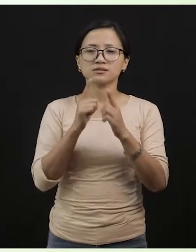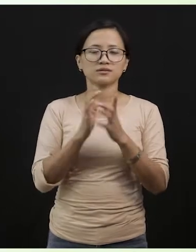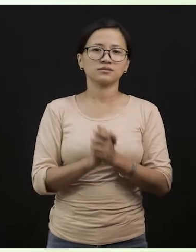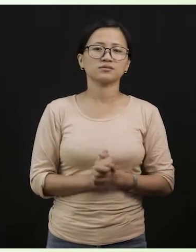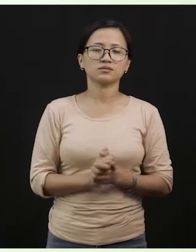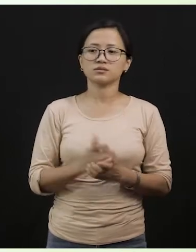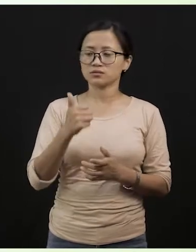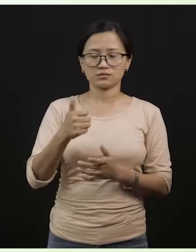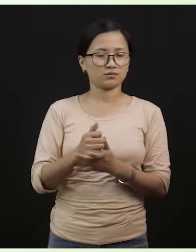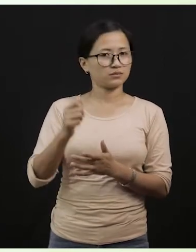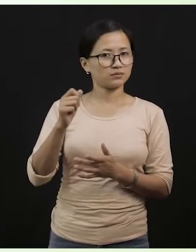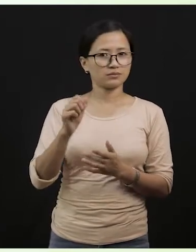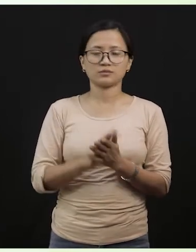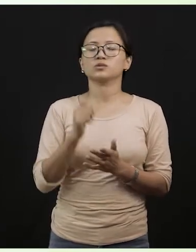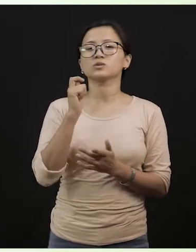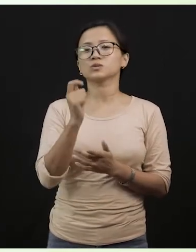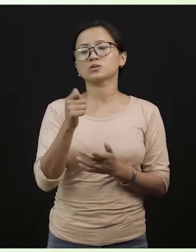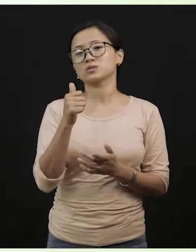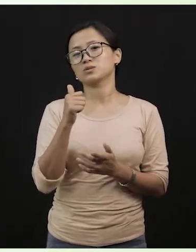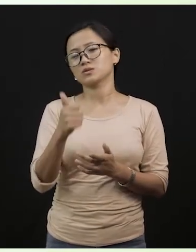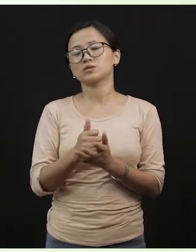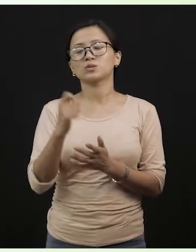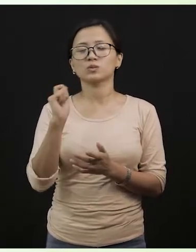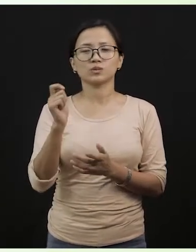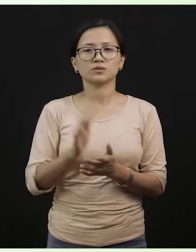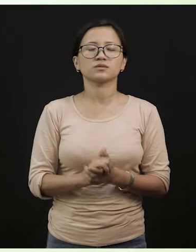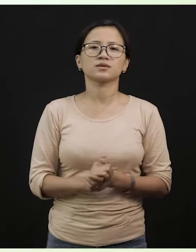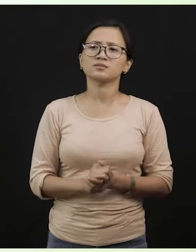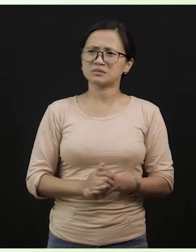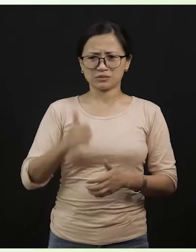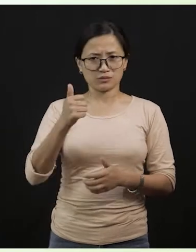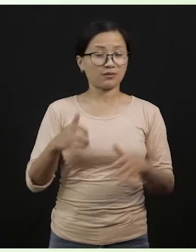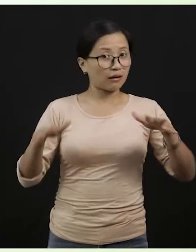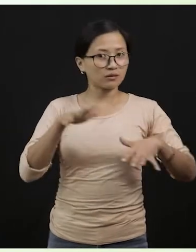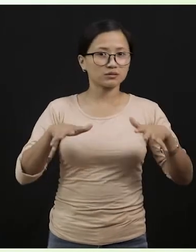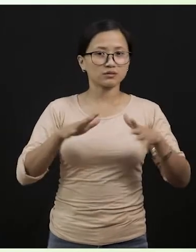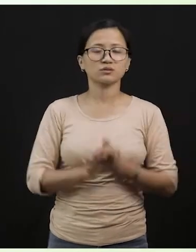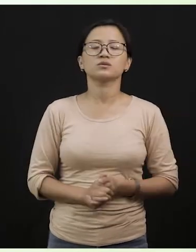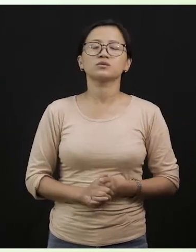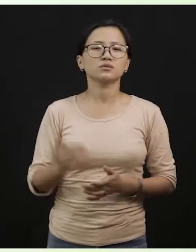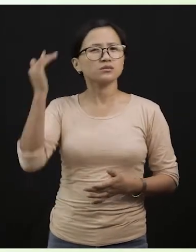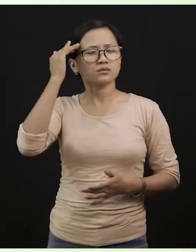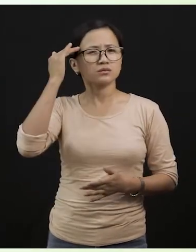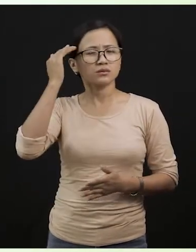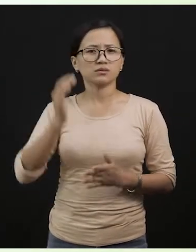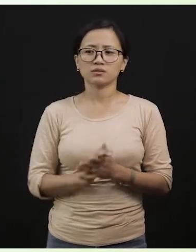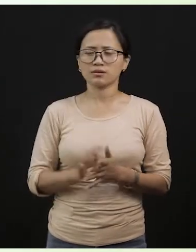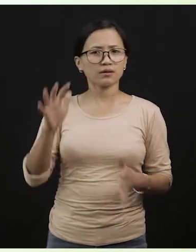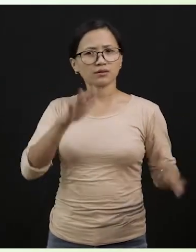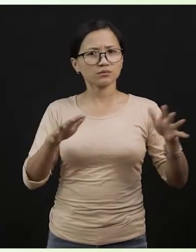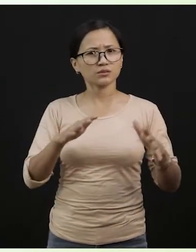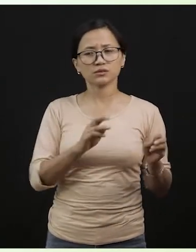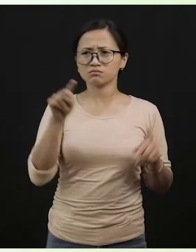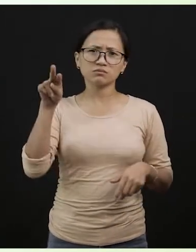good deeds to you. Okay, good deeds means good actions. We know that actions are movements, right?